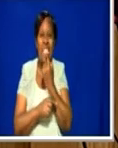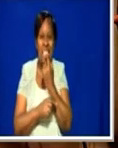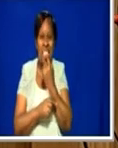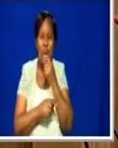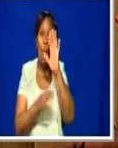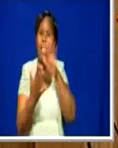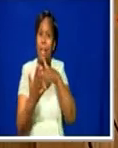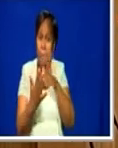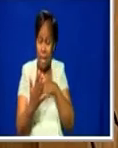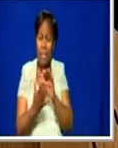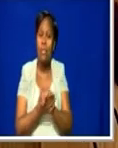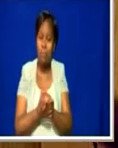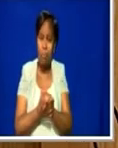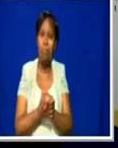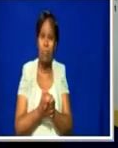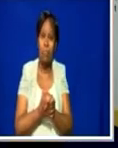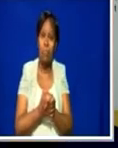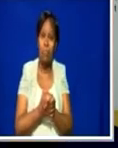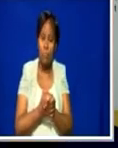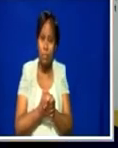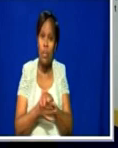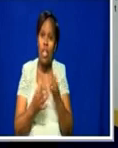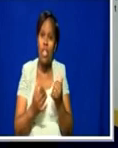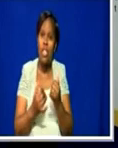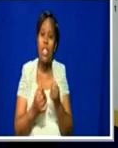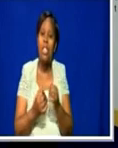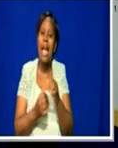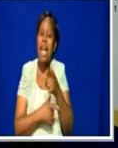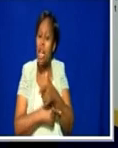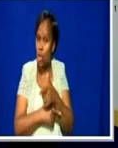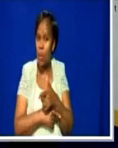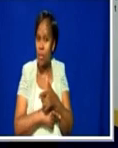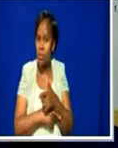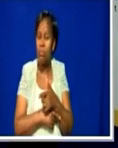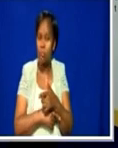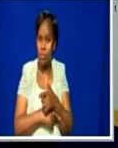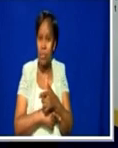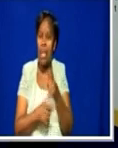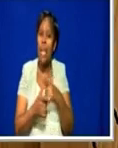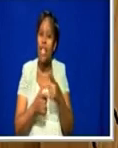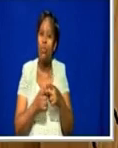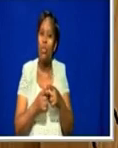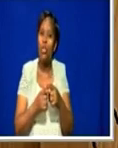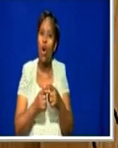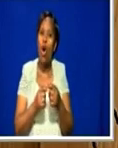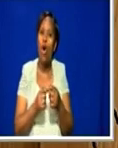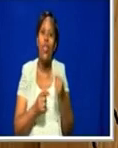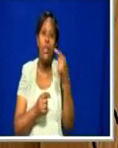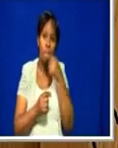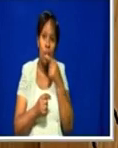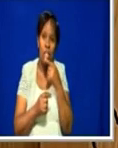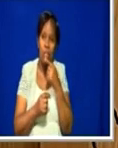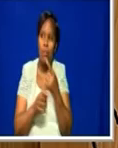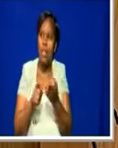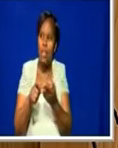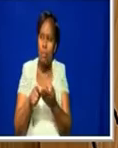the paste. Yes. Yeah, it's white. So long as it is more liquid, not solid. Yeah, solid. Then you put it on the toothbrush, and then you